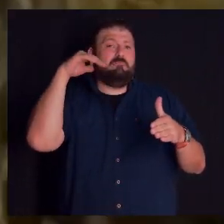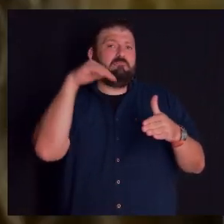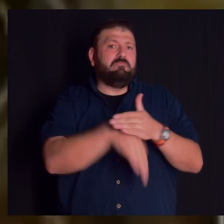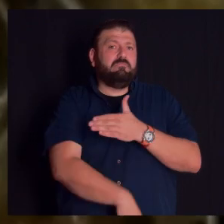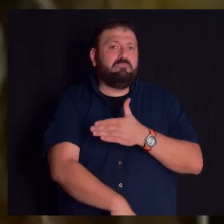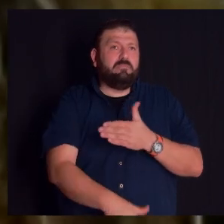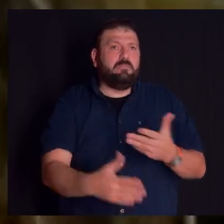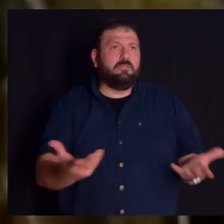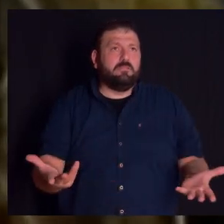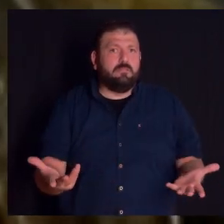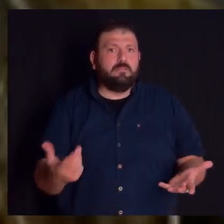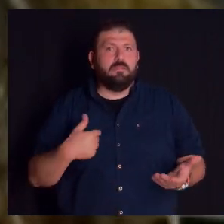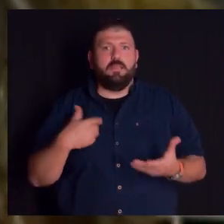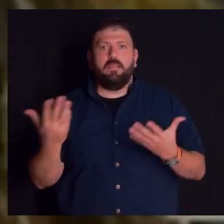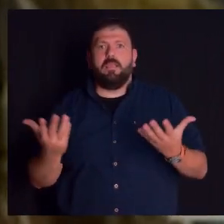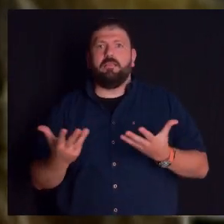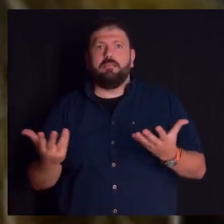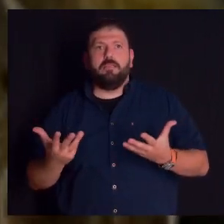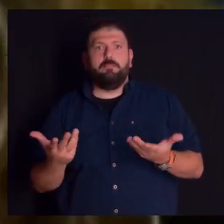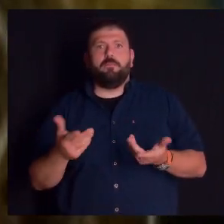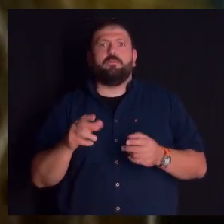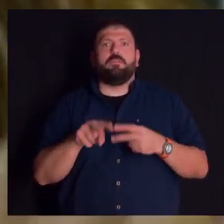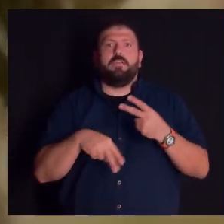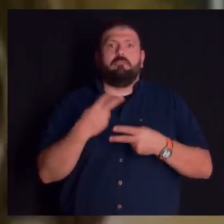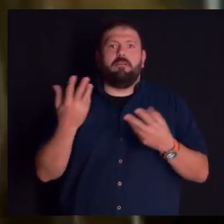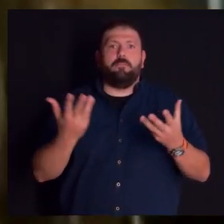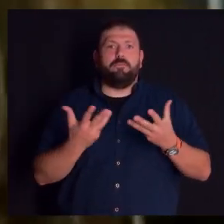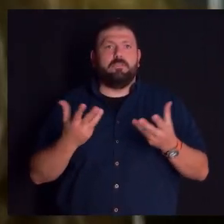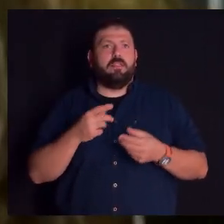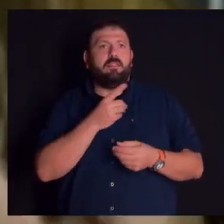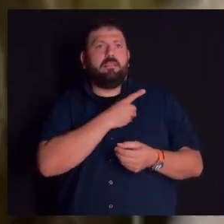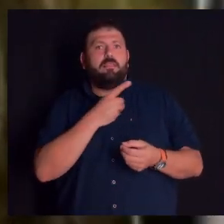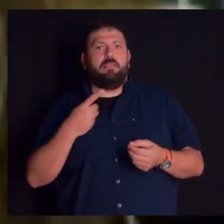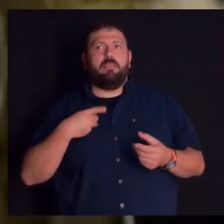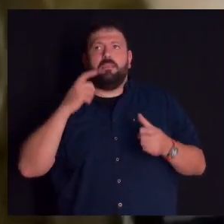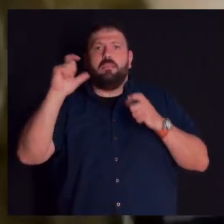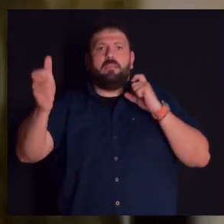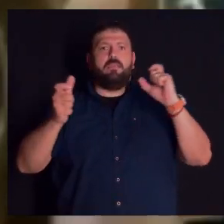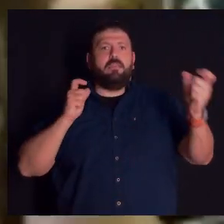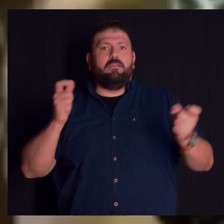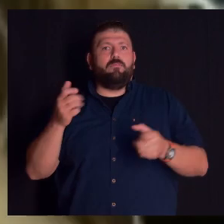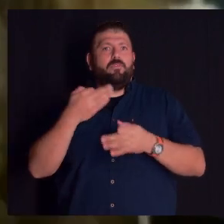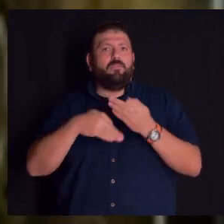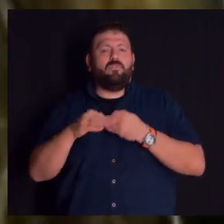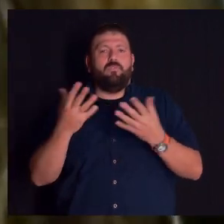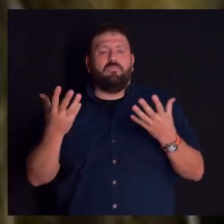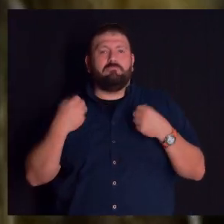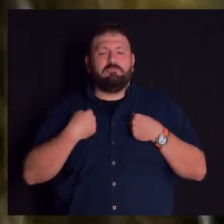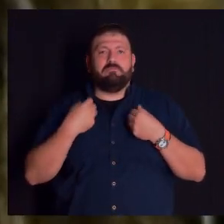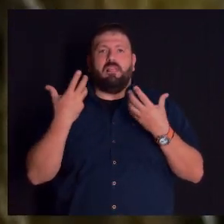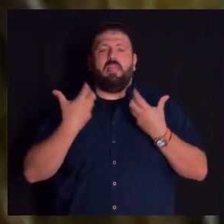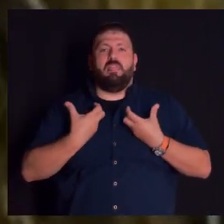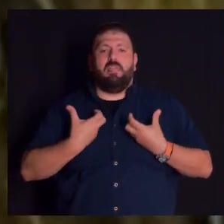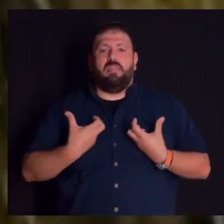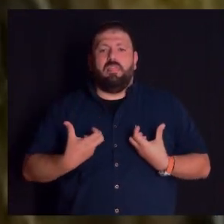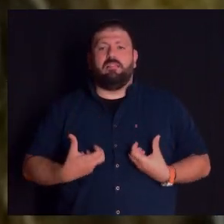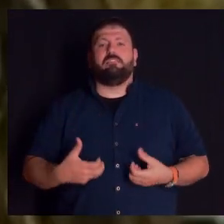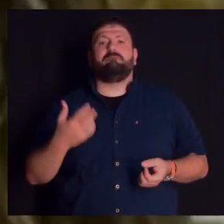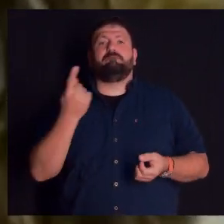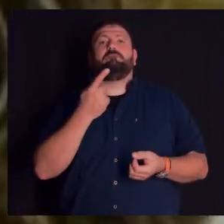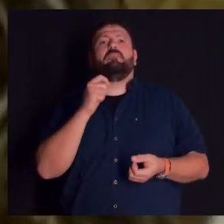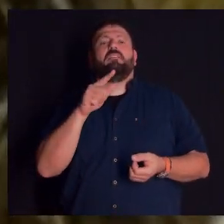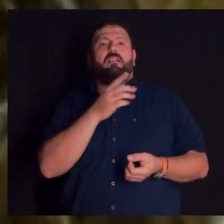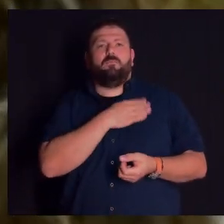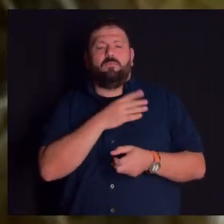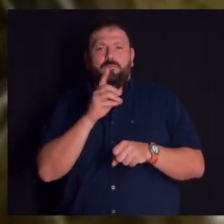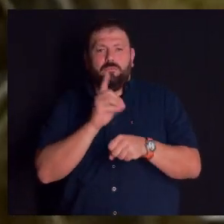we start thinking and say, what can we do with all our debts? Because everything was upon us.